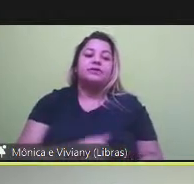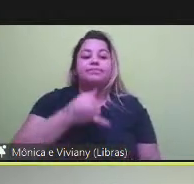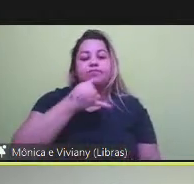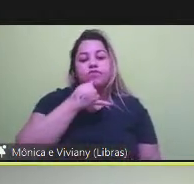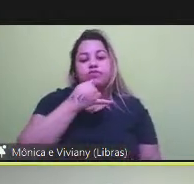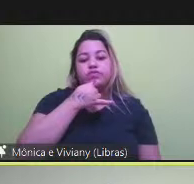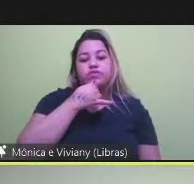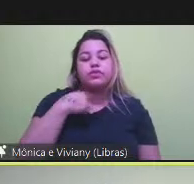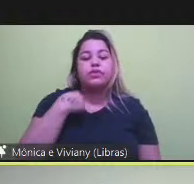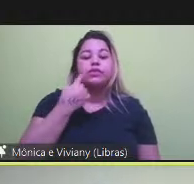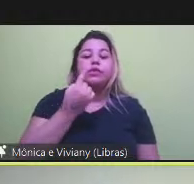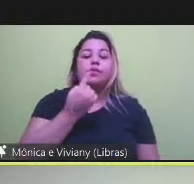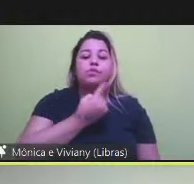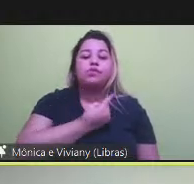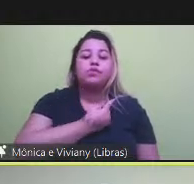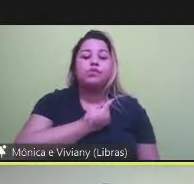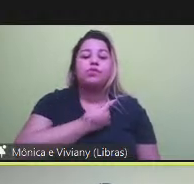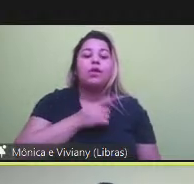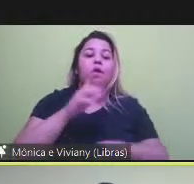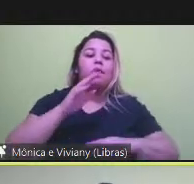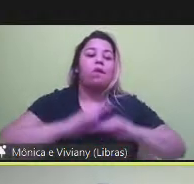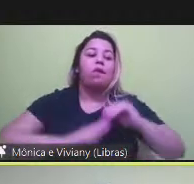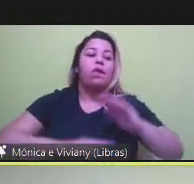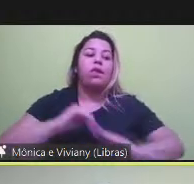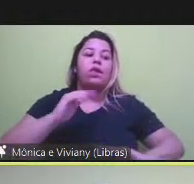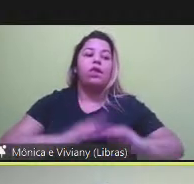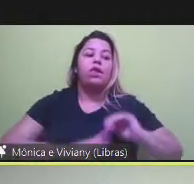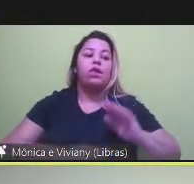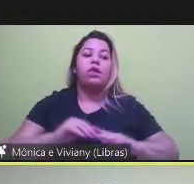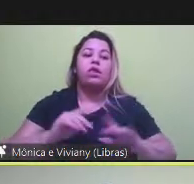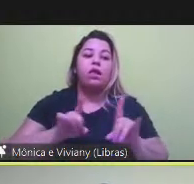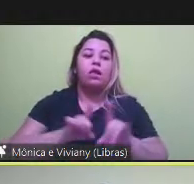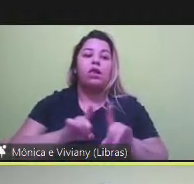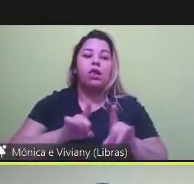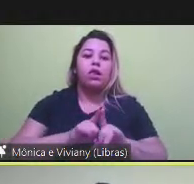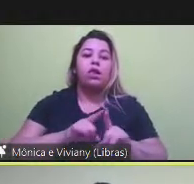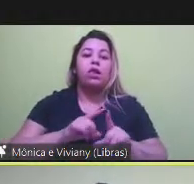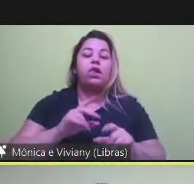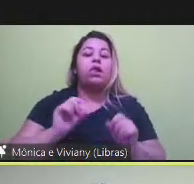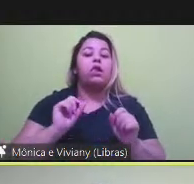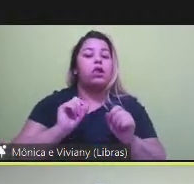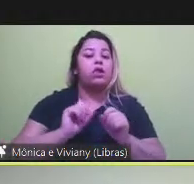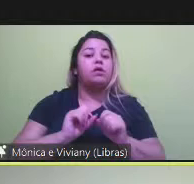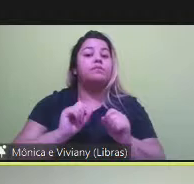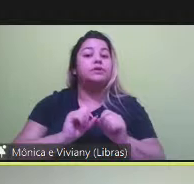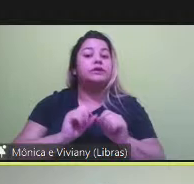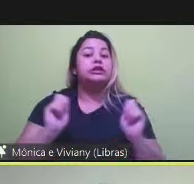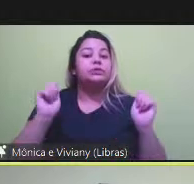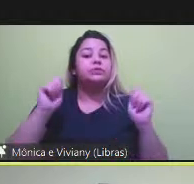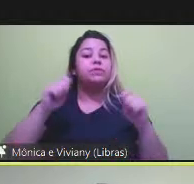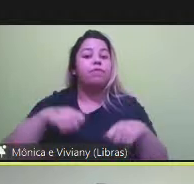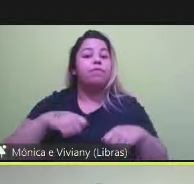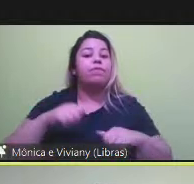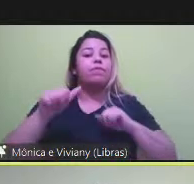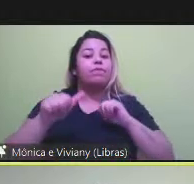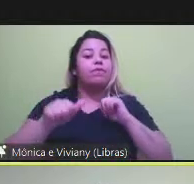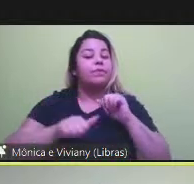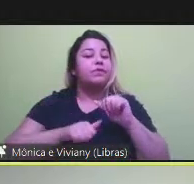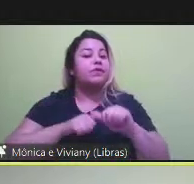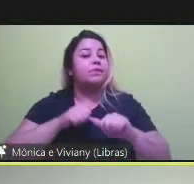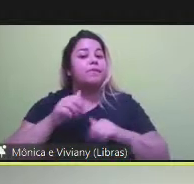pandemic. Unfortunately, we will not be able to put in practice all the actions that we had planned, and then we need to